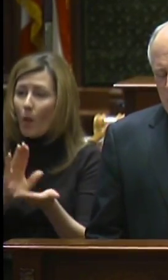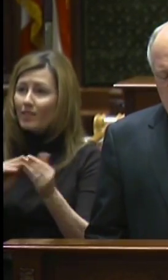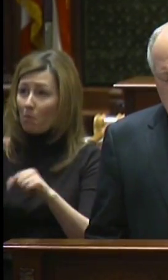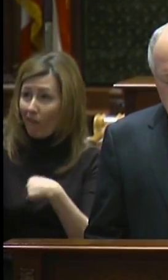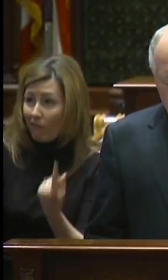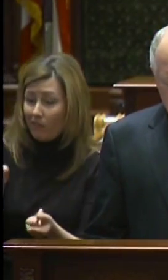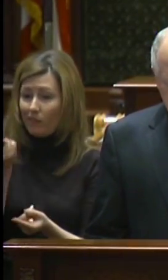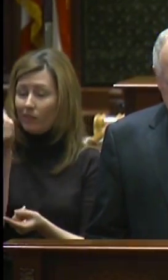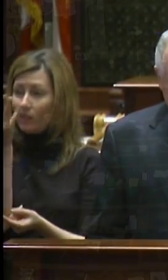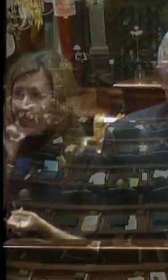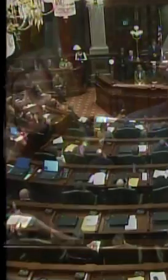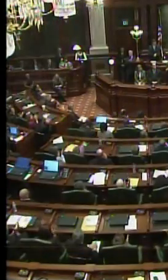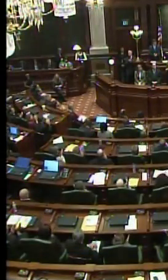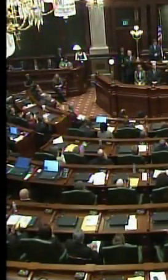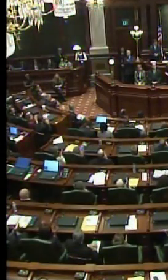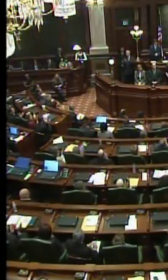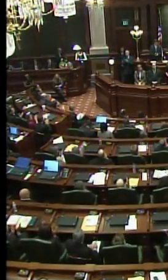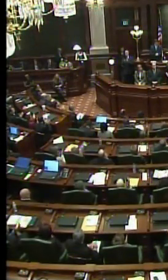since 1921.